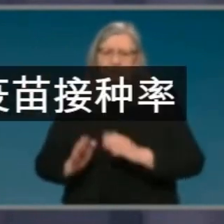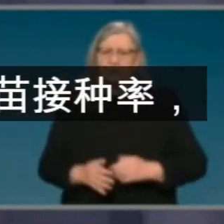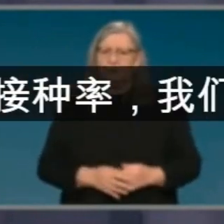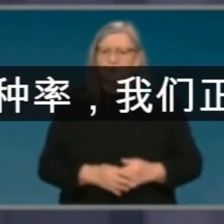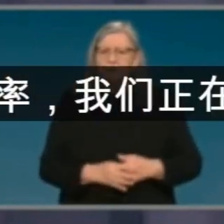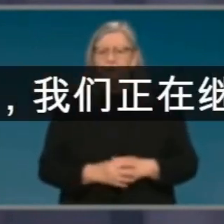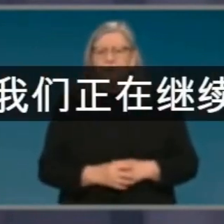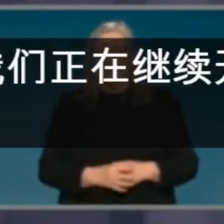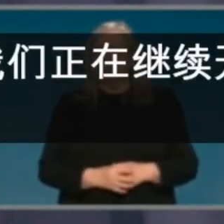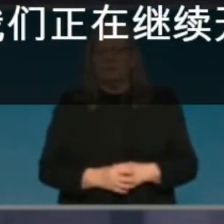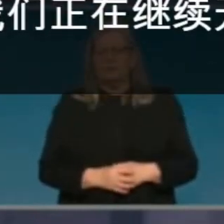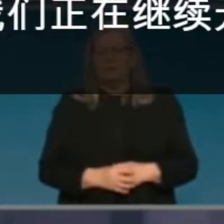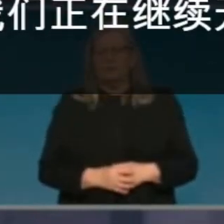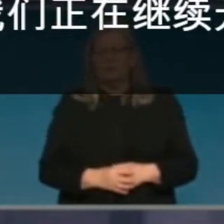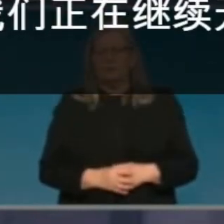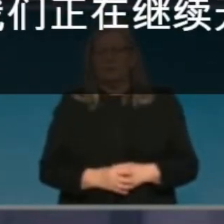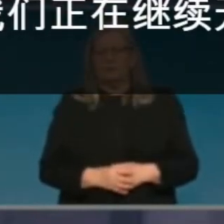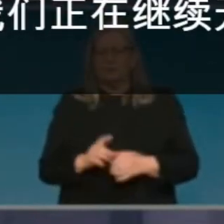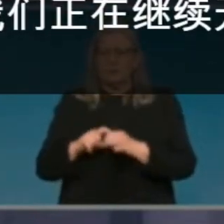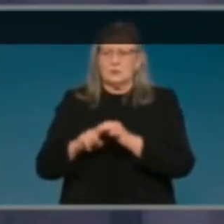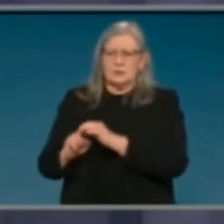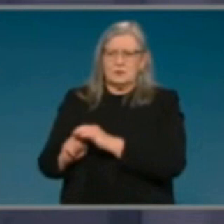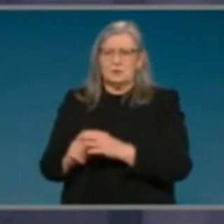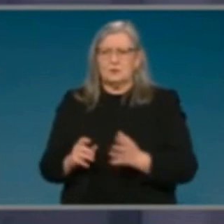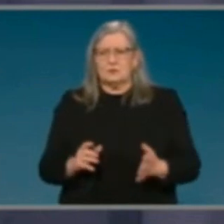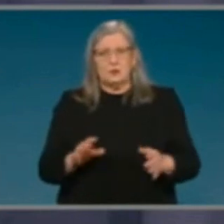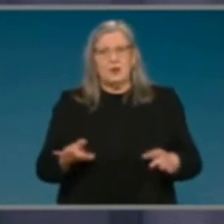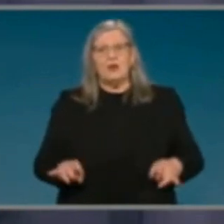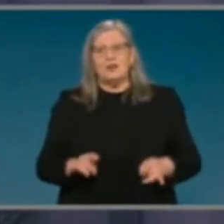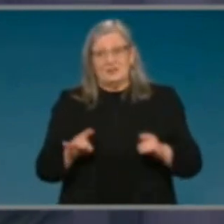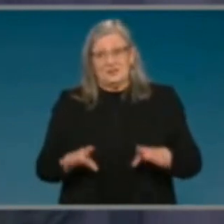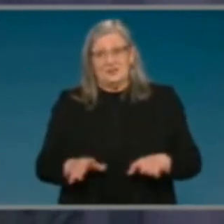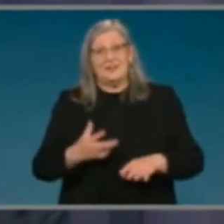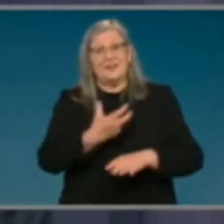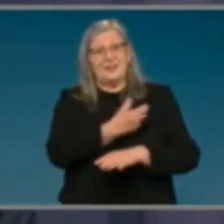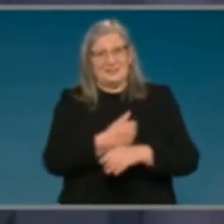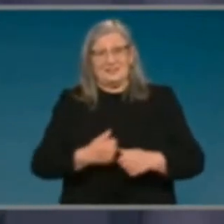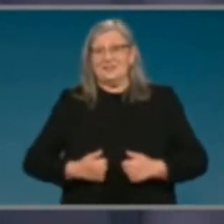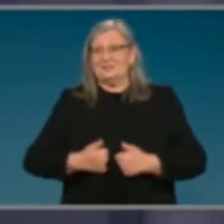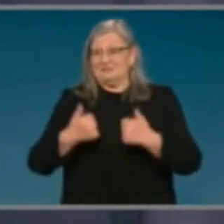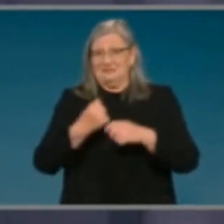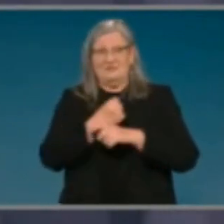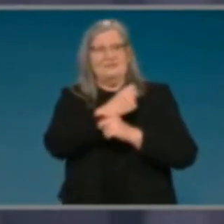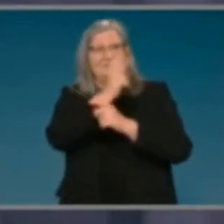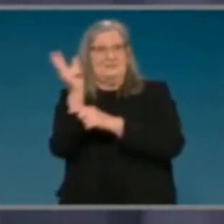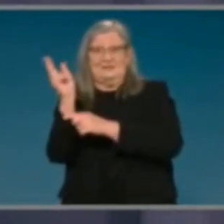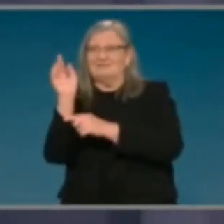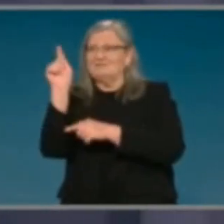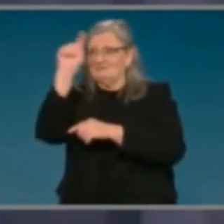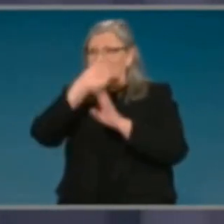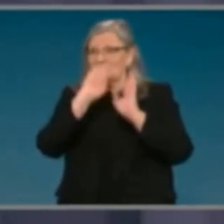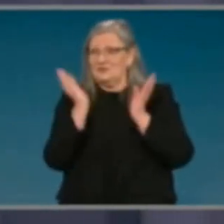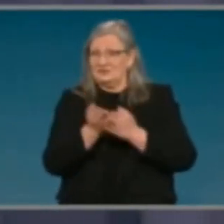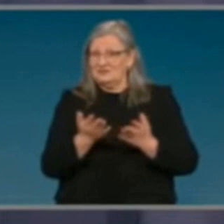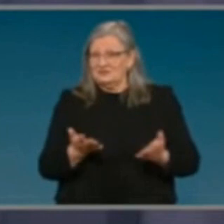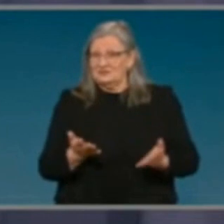Given Australia's vaccination rate, Minister, you said that Australia is probably one of the best countries prepared on that. Is that reason enough for